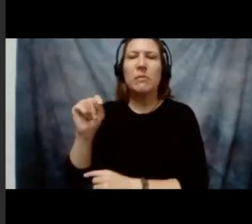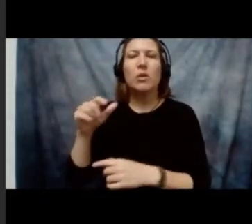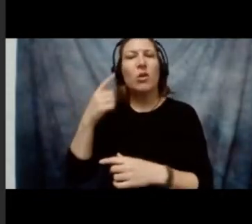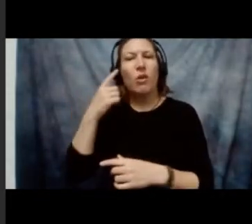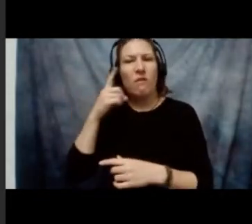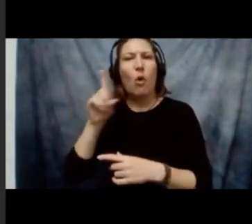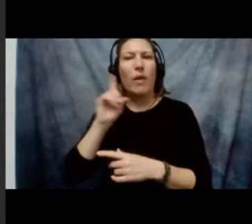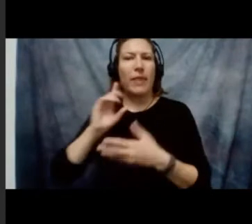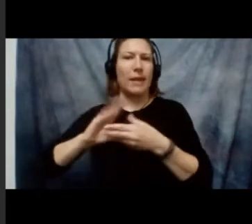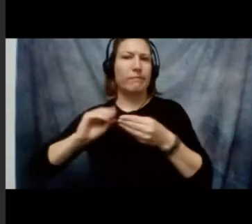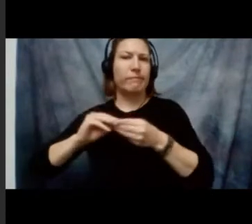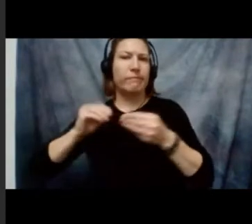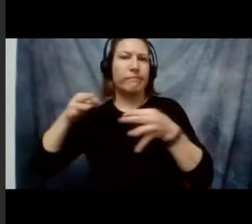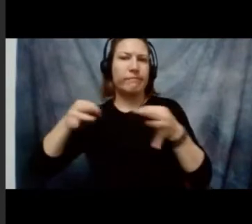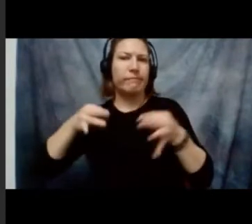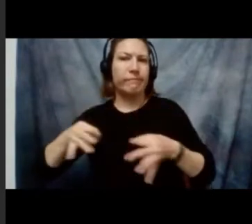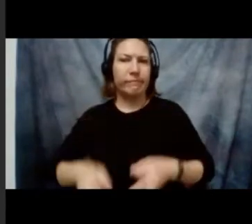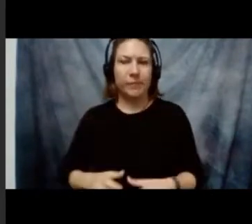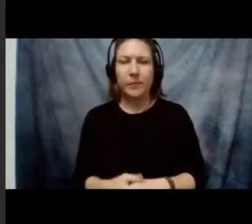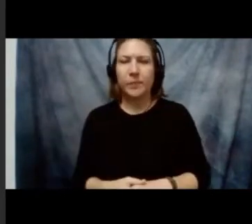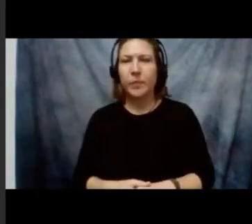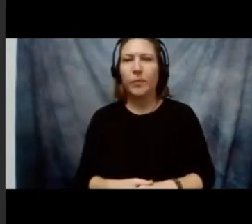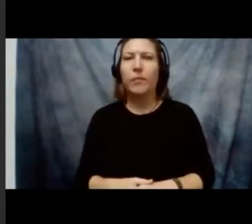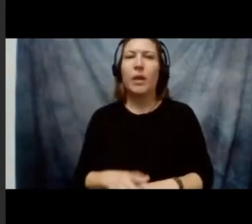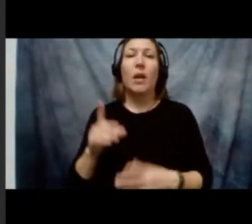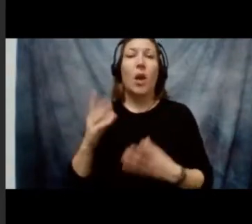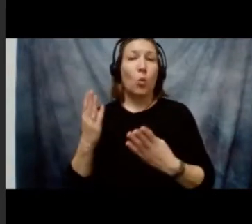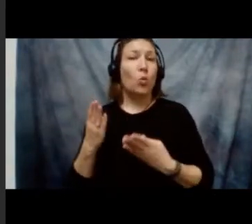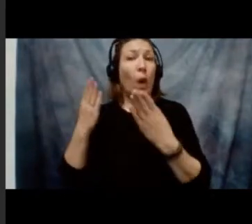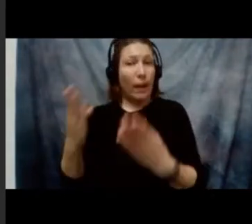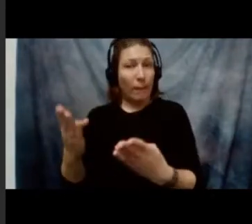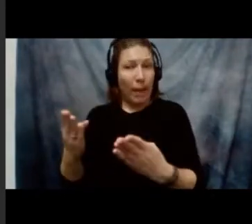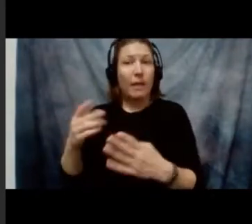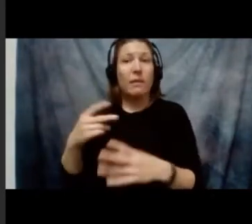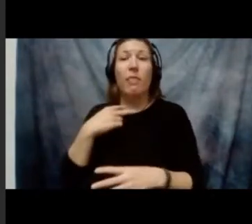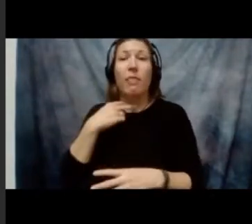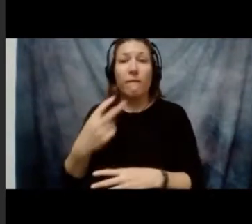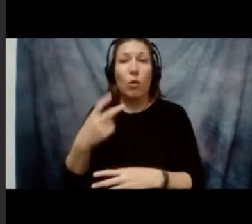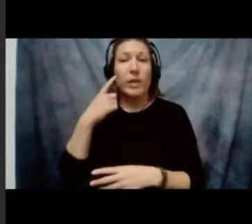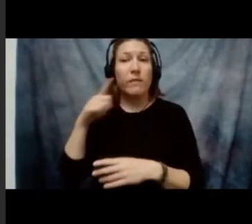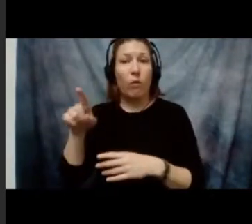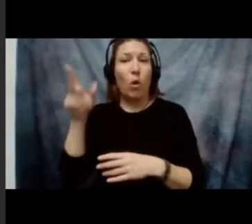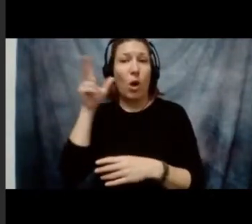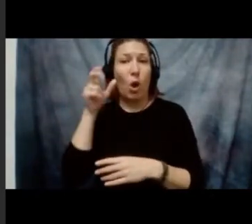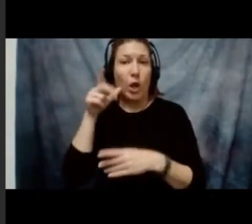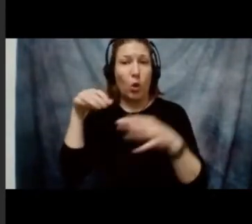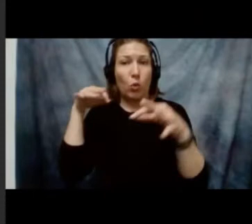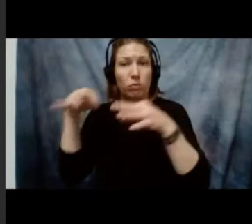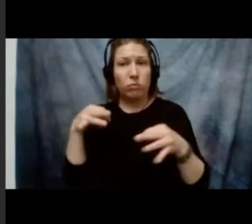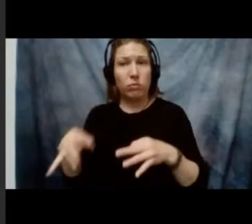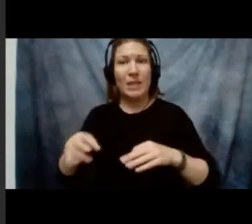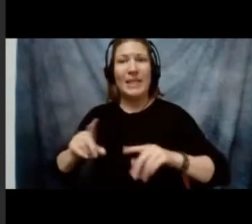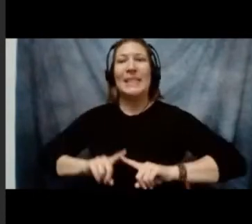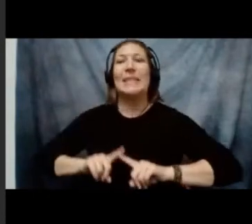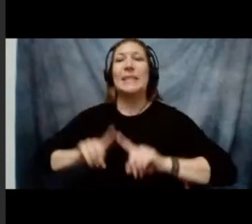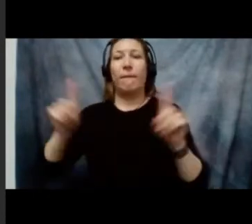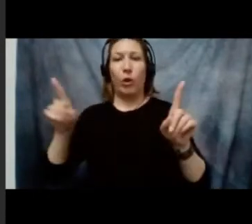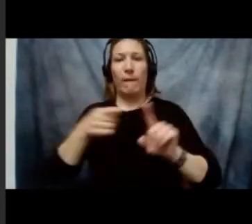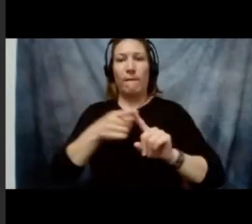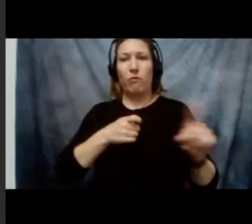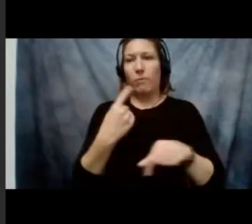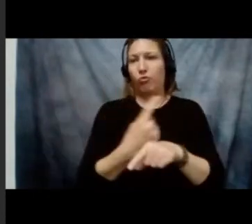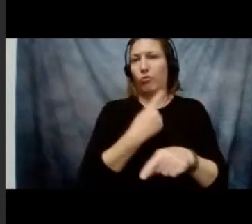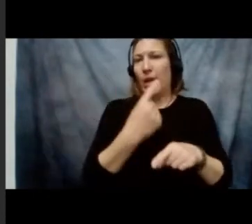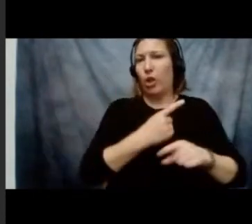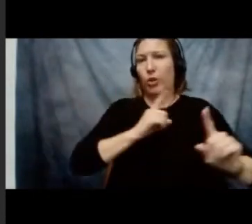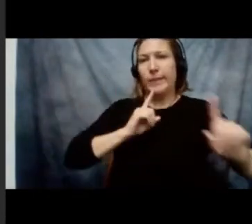voice. They do recommend that you make the voice very distinctly different. So that it's really obvious whether you're listening